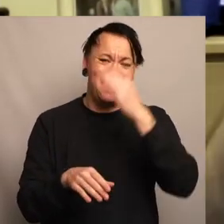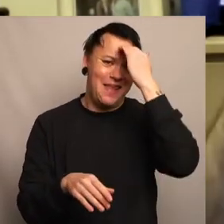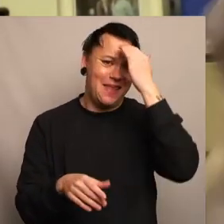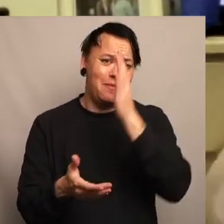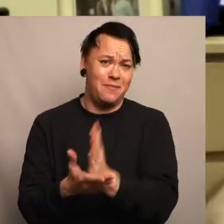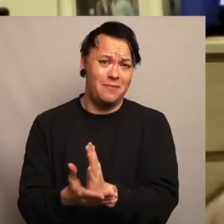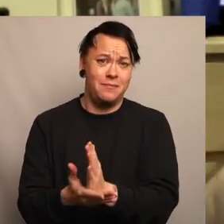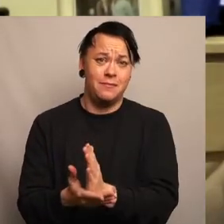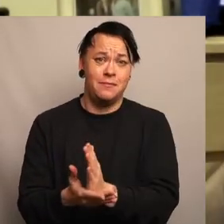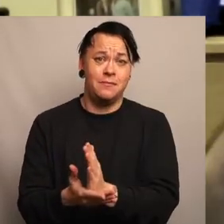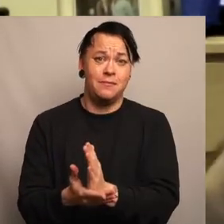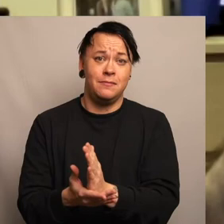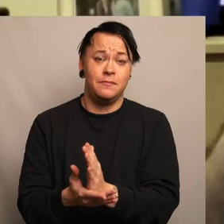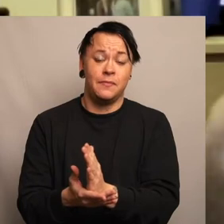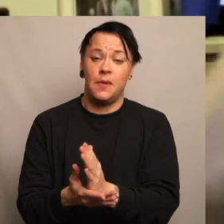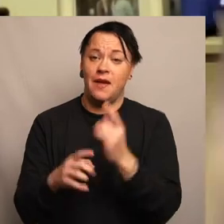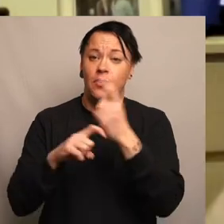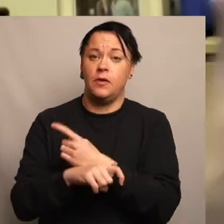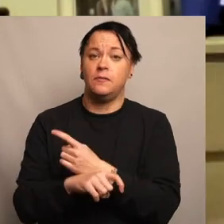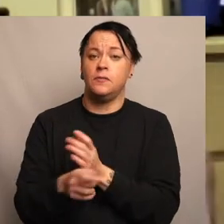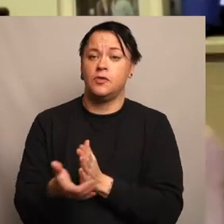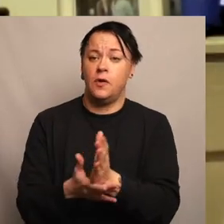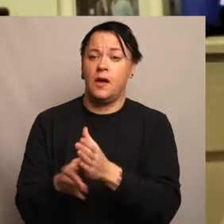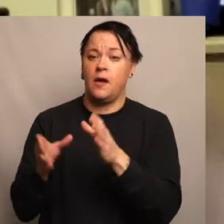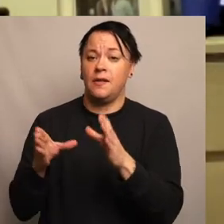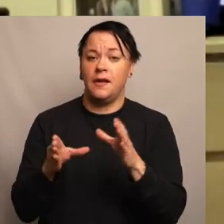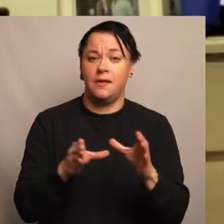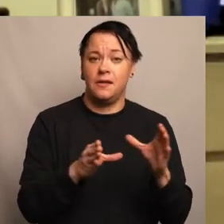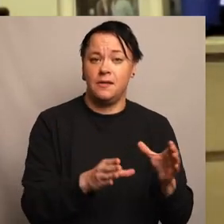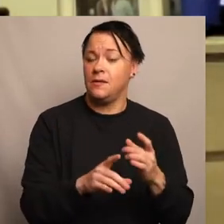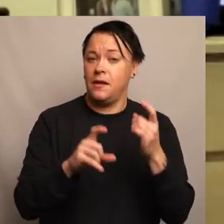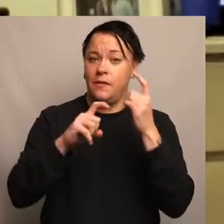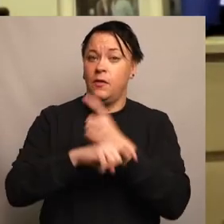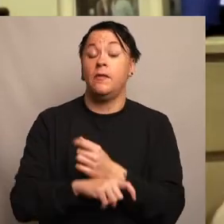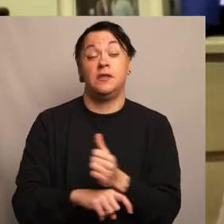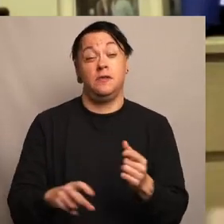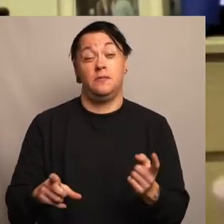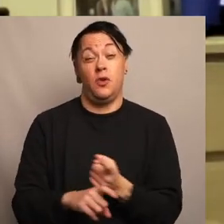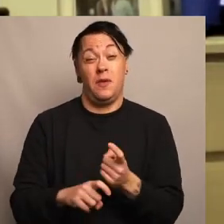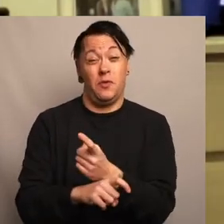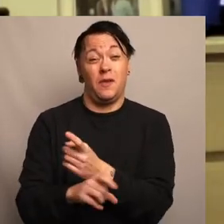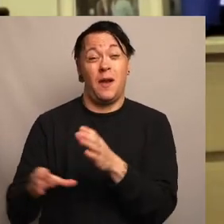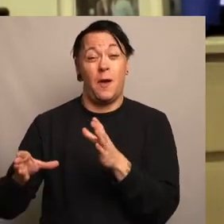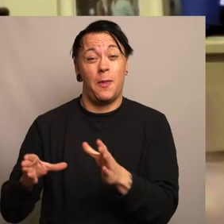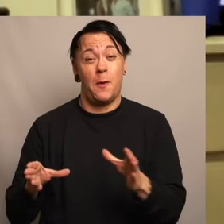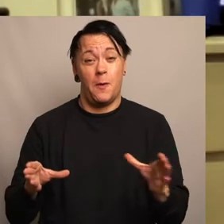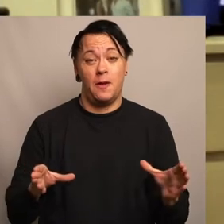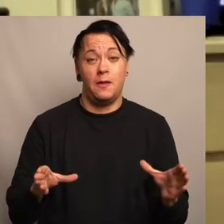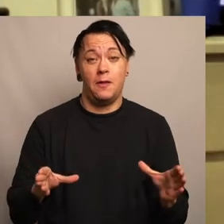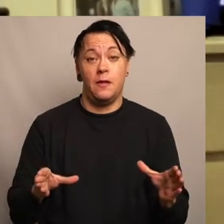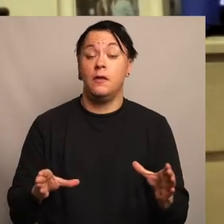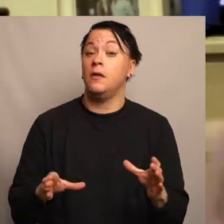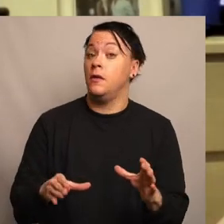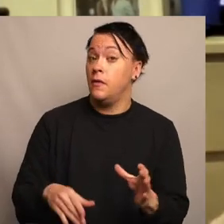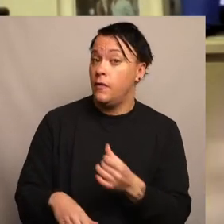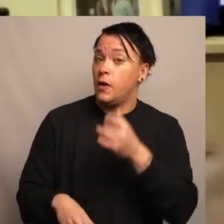but it's not like a singular category. It's a very complex and diverse category, right? We can be queer and Muslim,